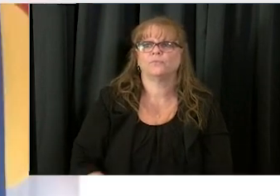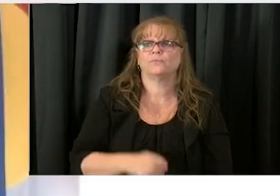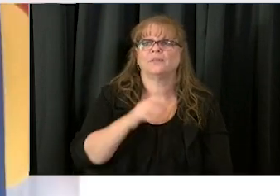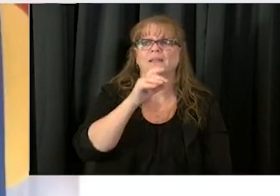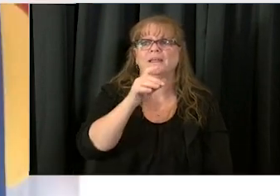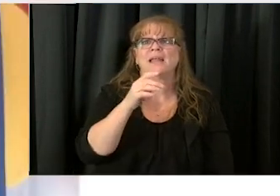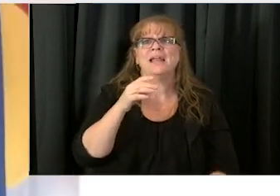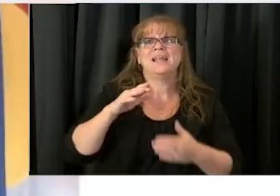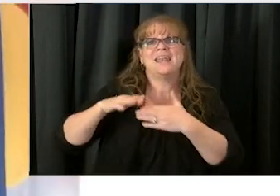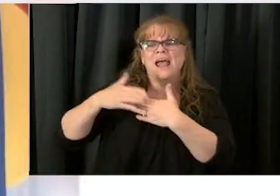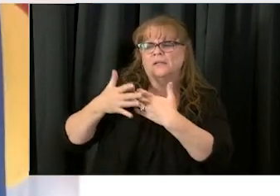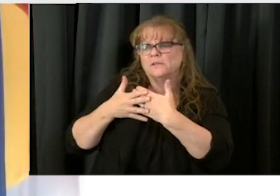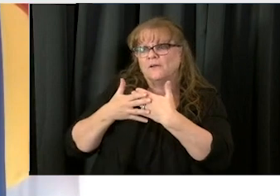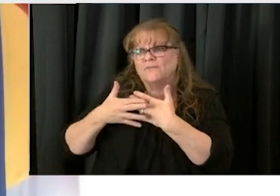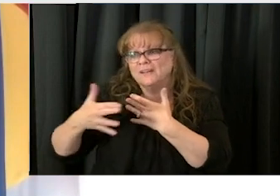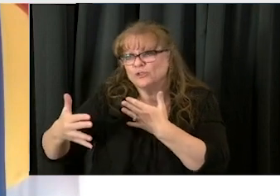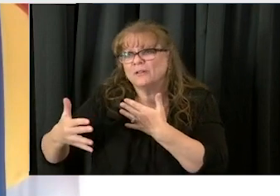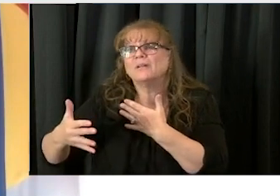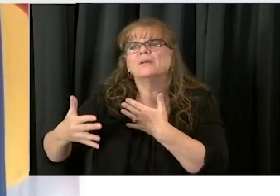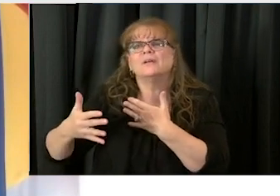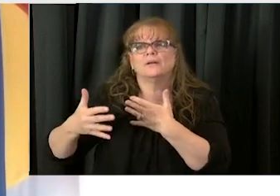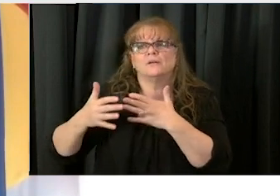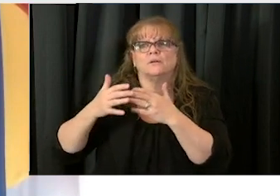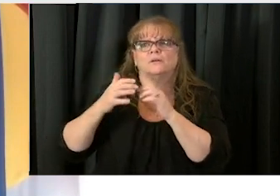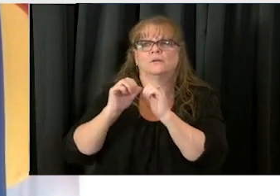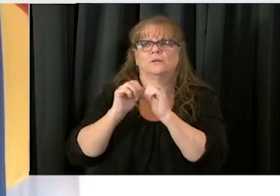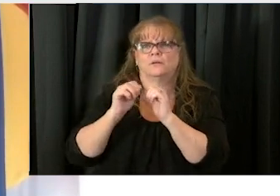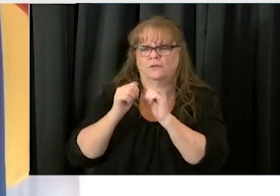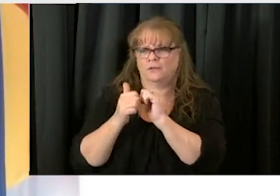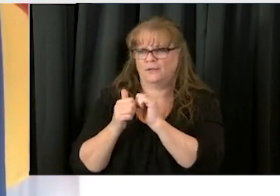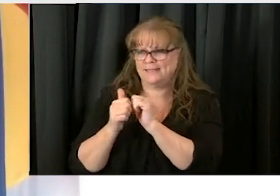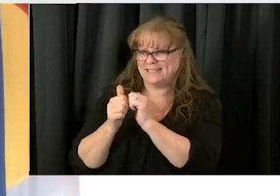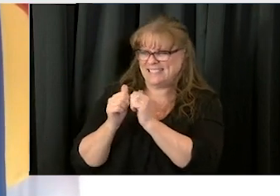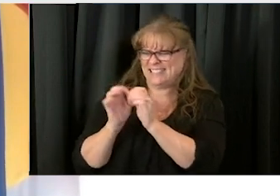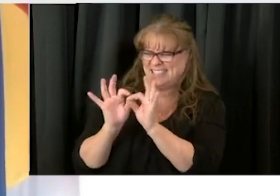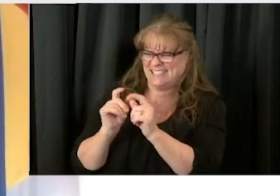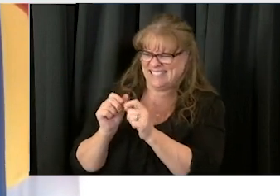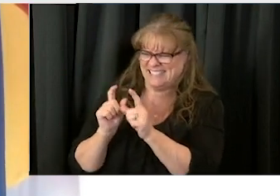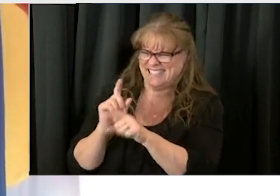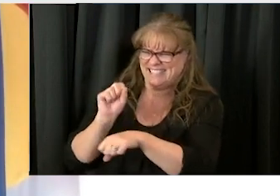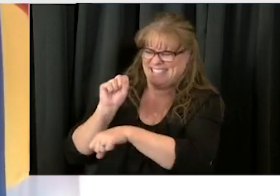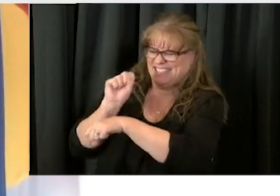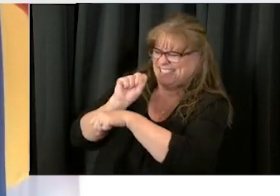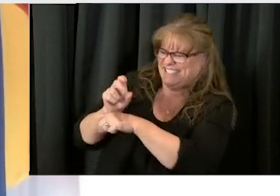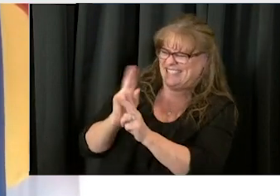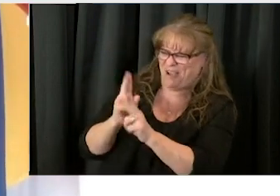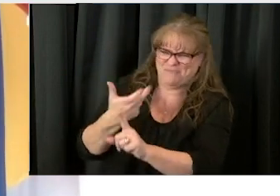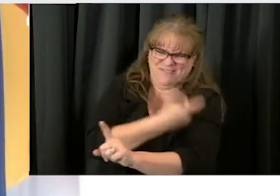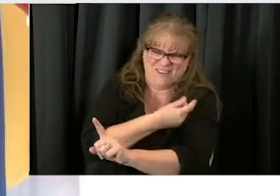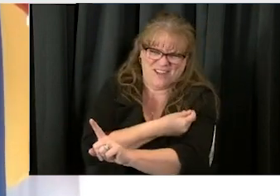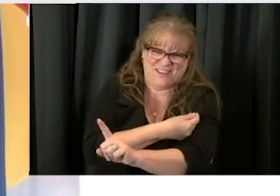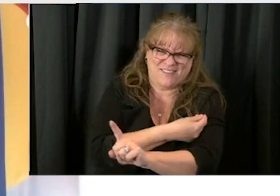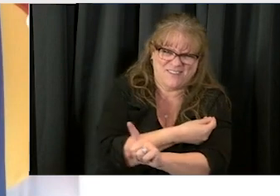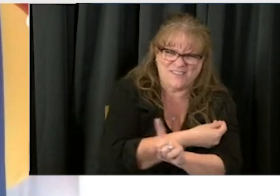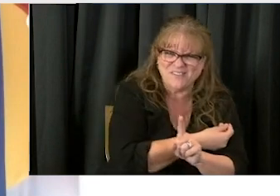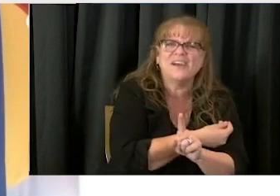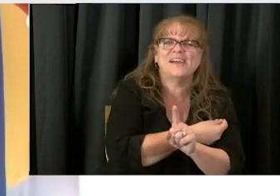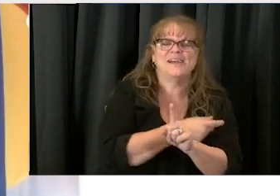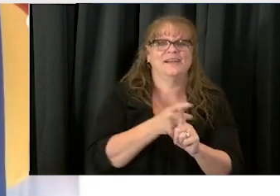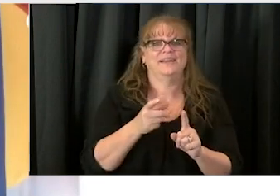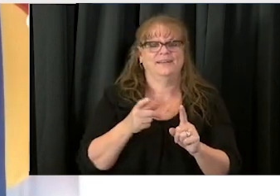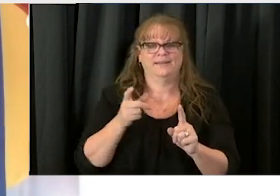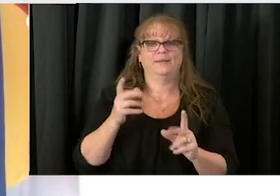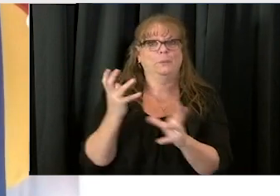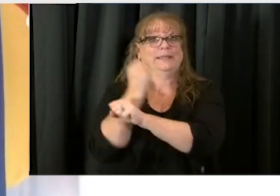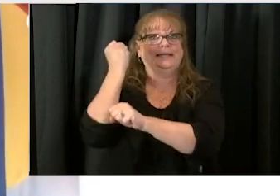as possible, especially those that are most at risk. And until the general public is able to get the vaccine, we all need to do our part